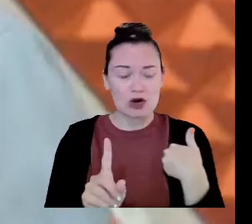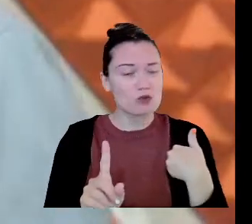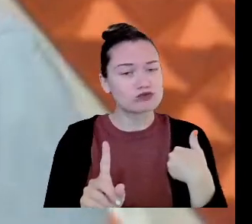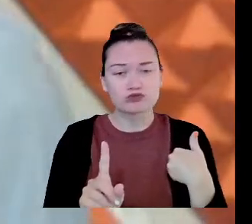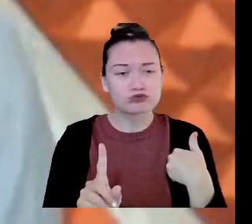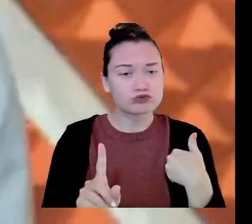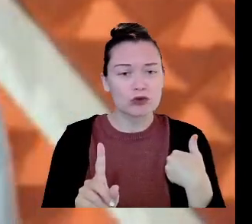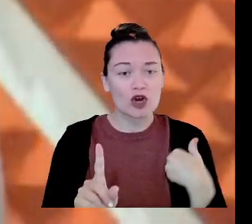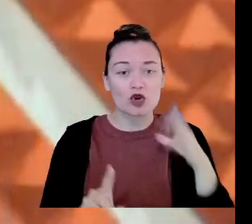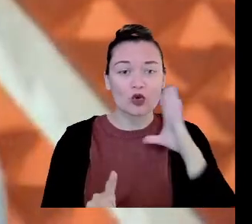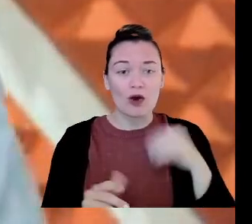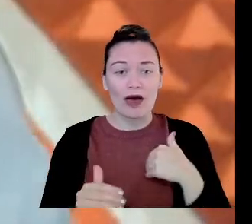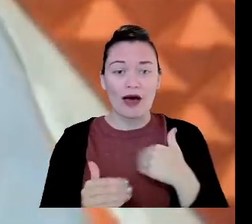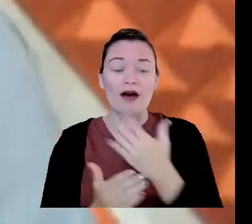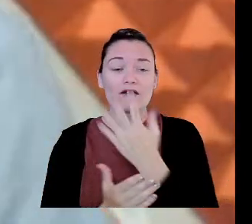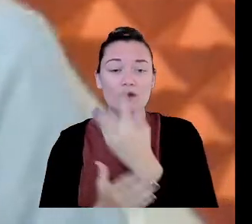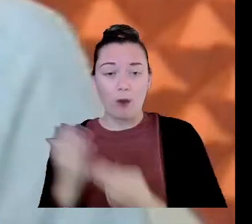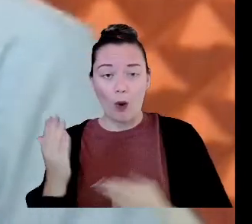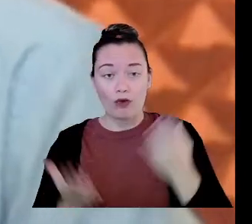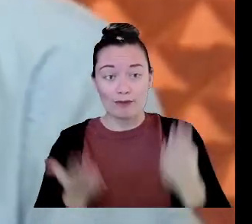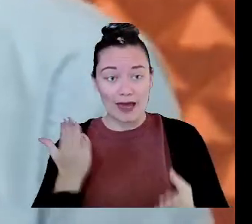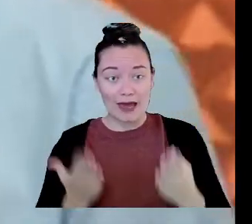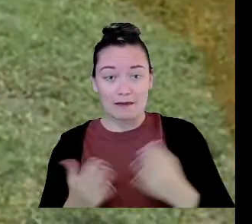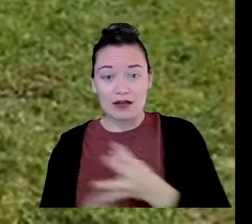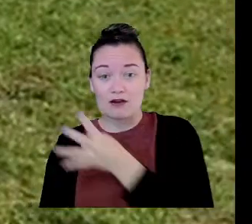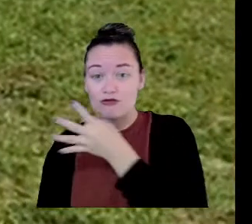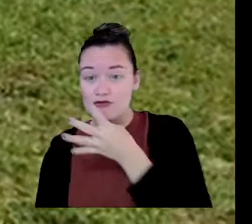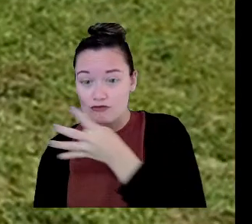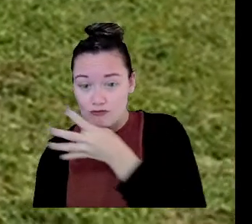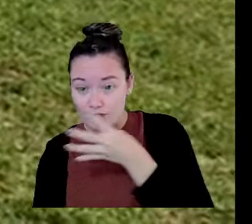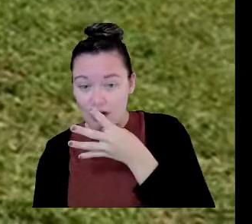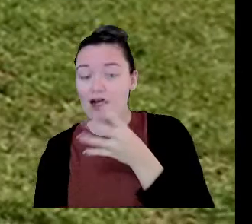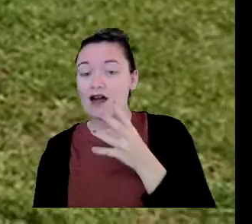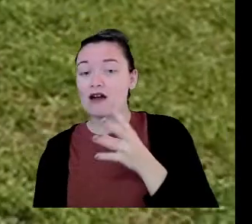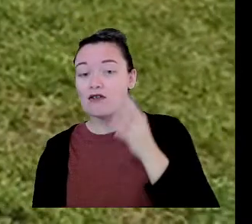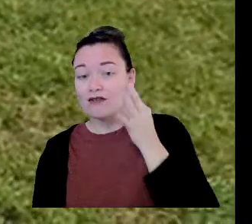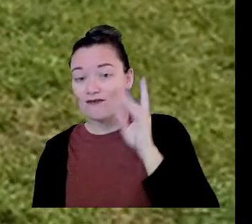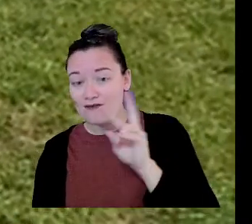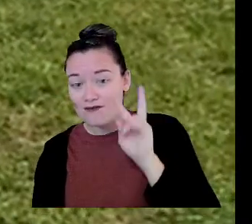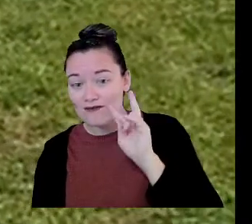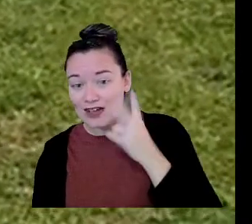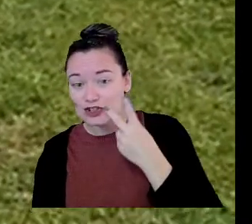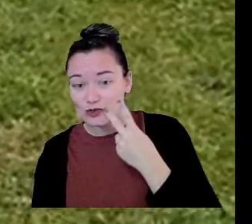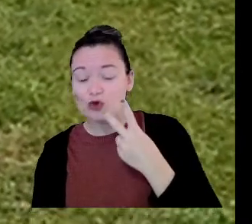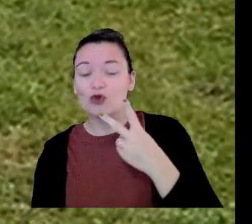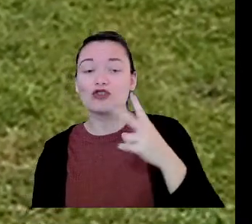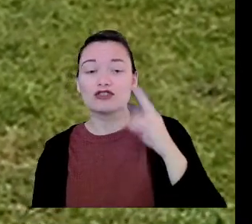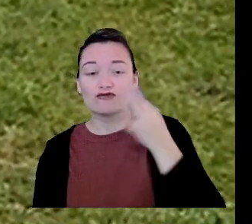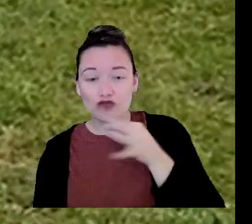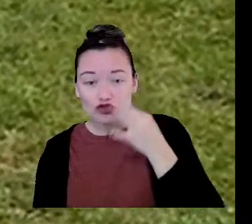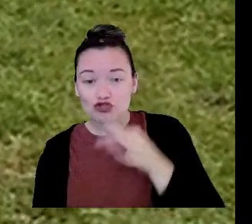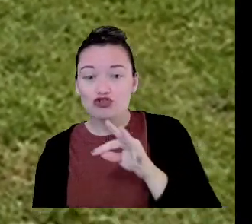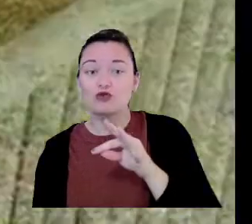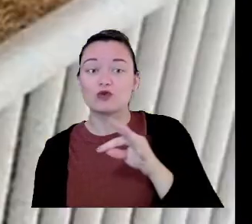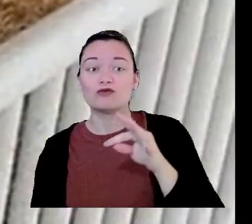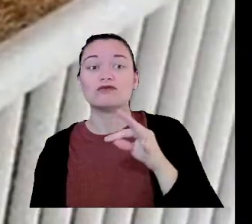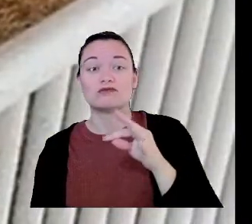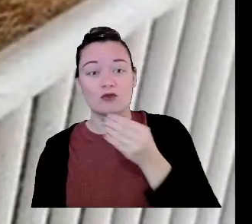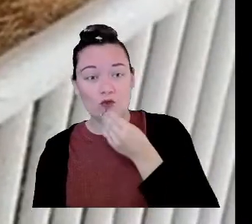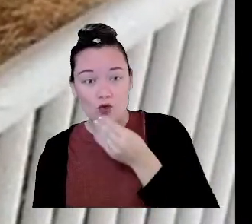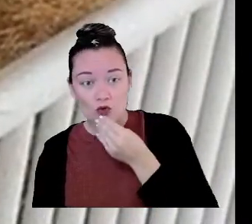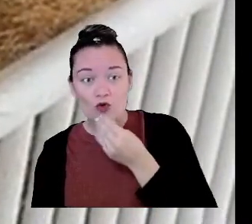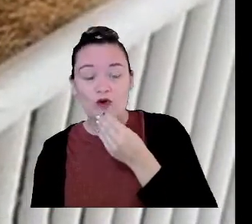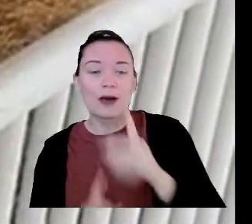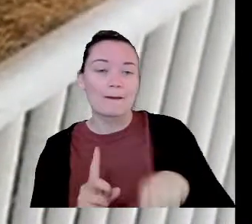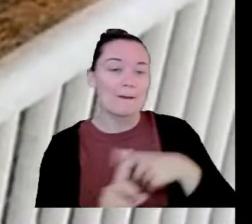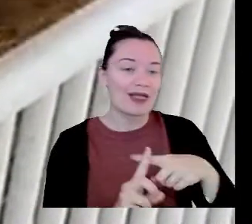both. They will have crops and they will have livestock. It depends what you want to do. Livestock, that requires some things. It requires